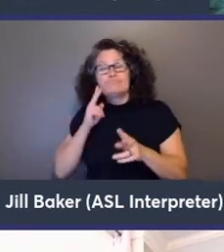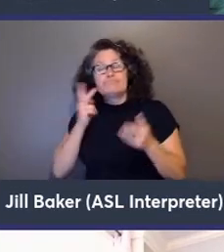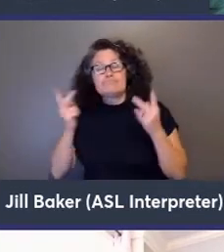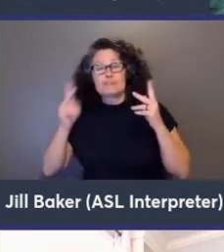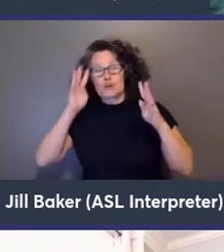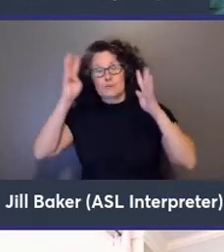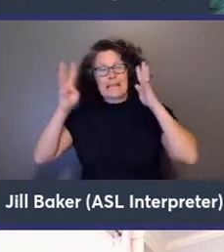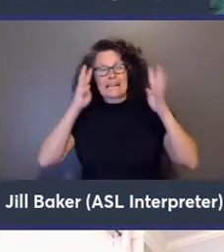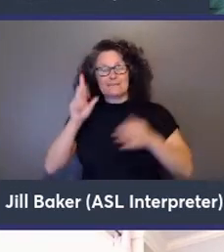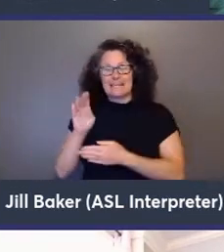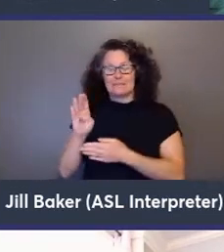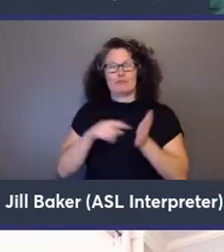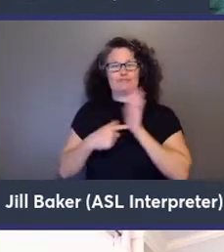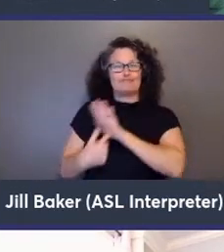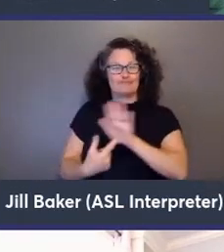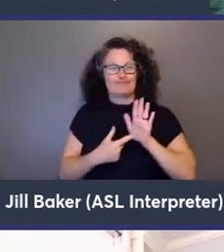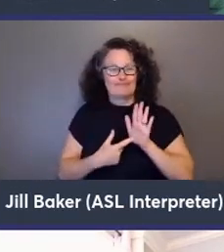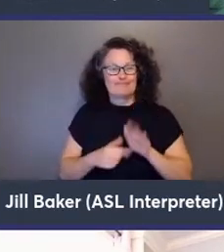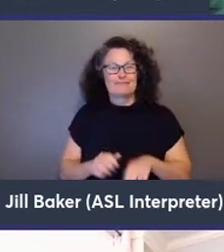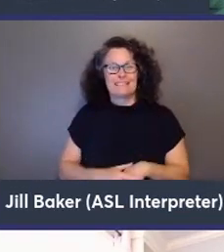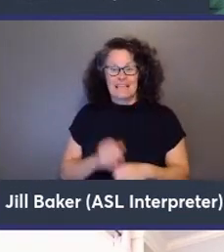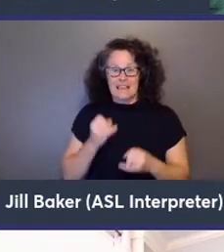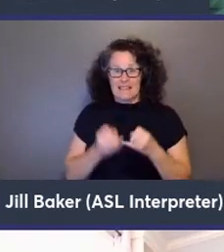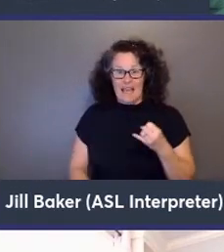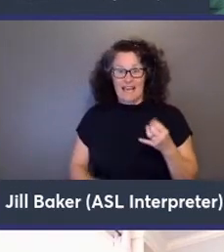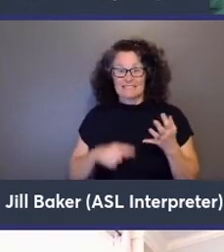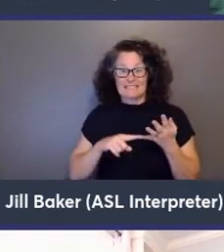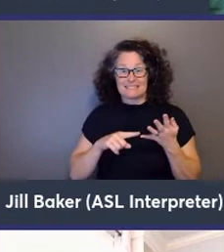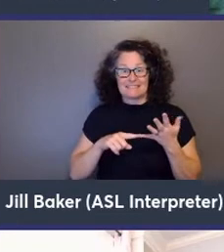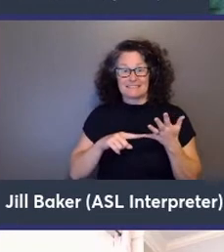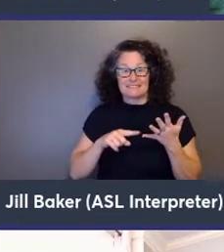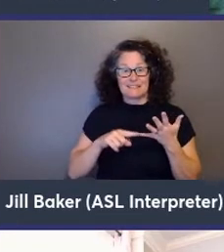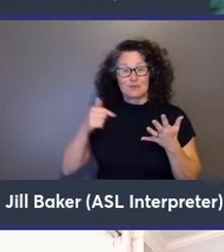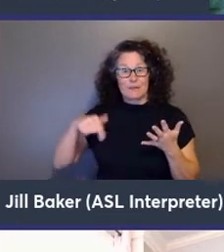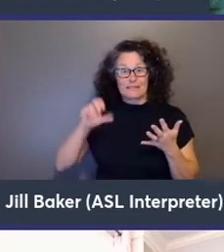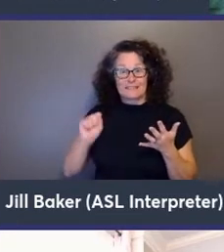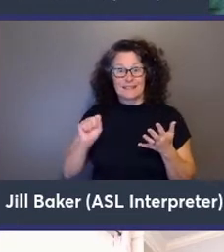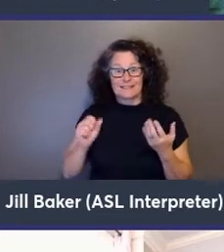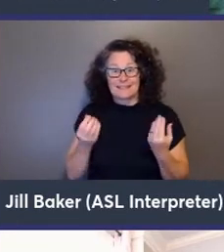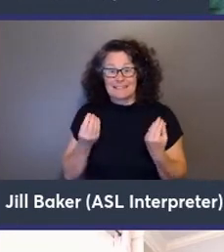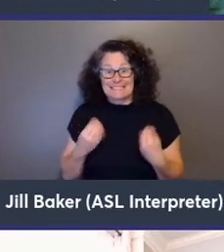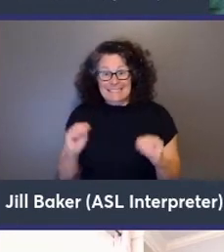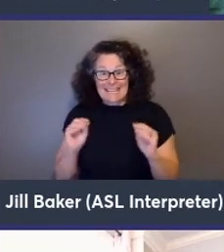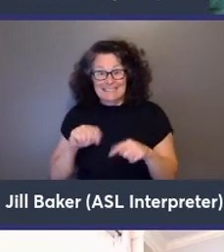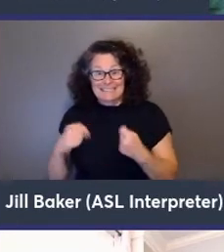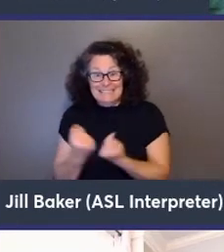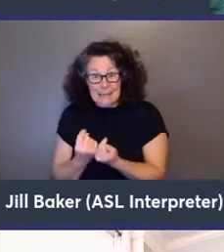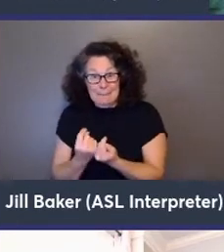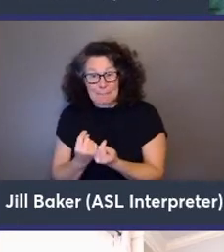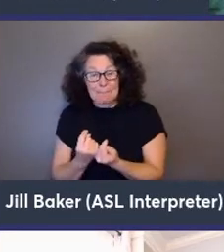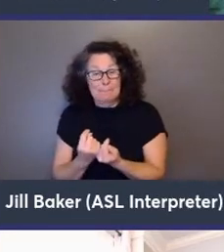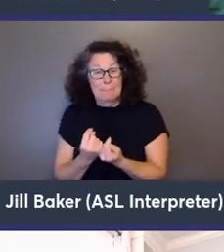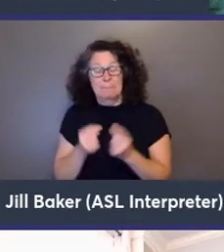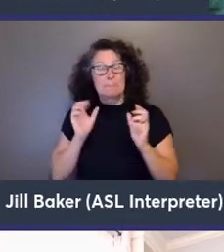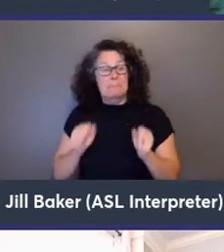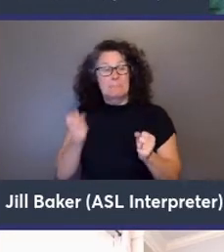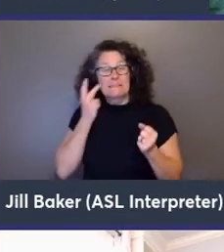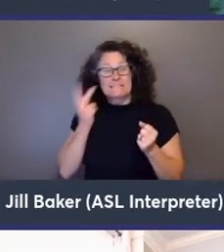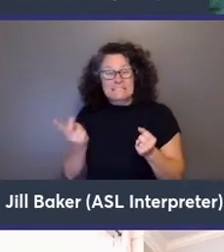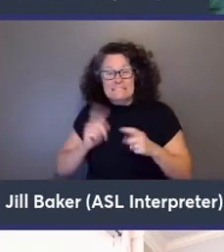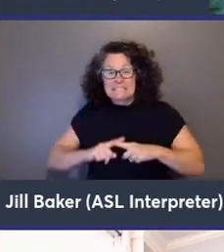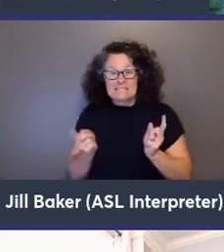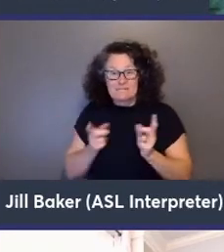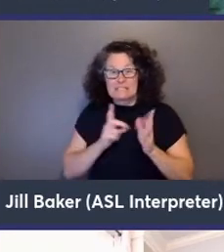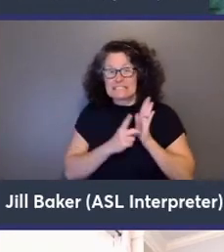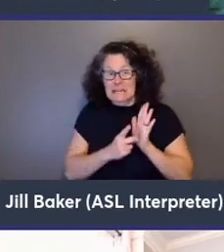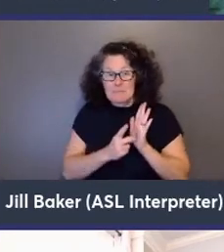dashboards over there. And then the last one is you can actually go to our sales team, build a bunch of demos over